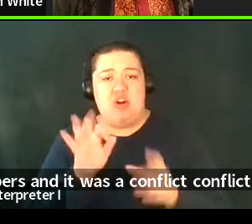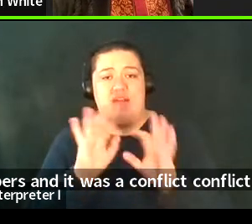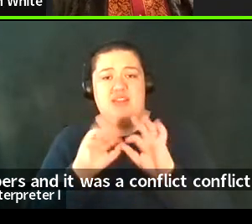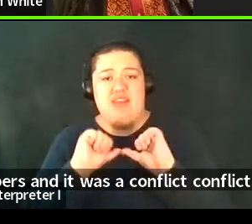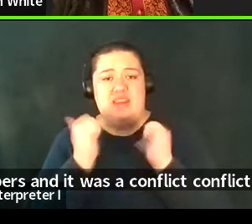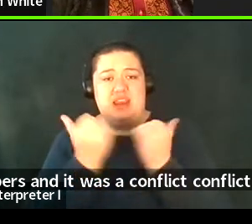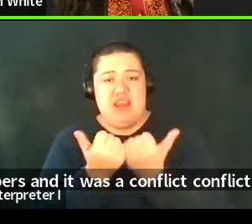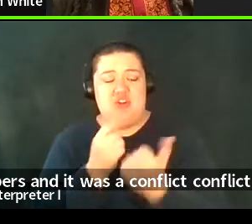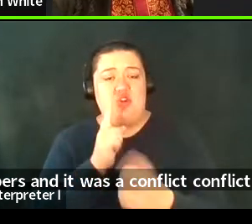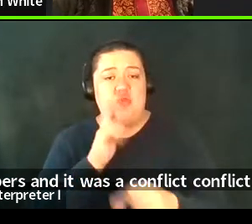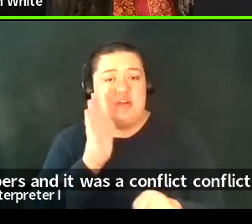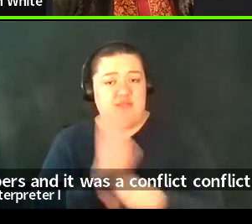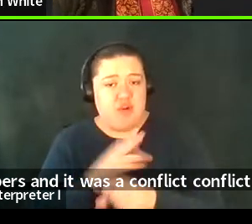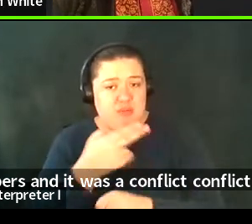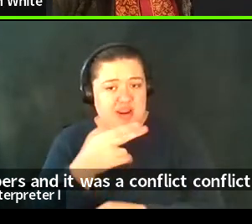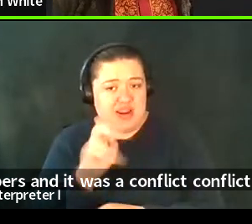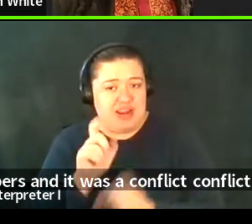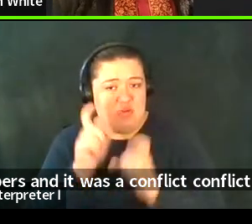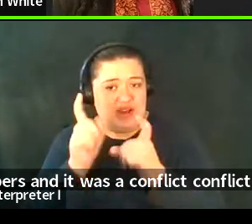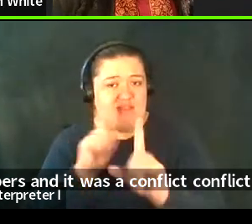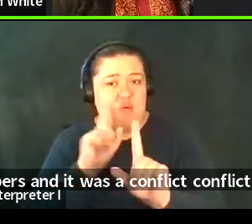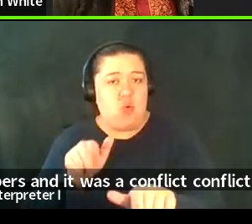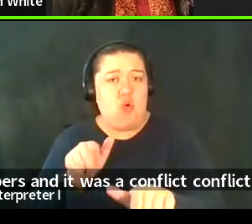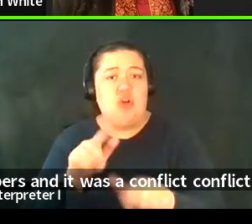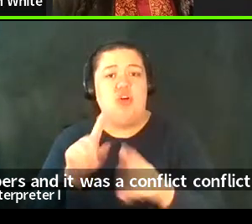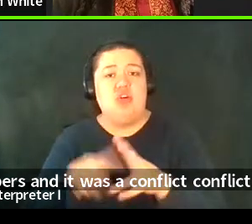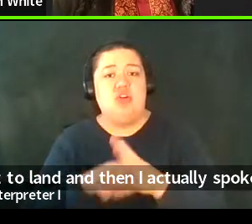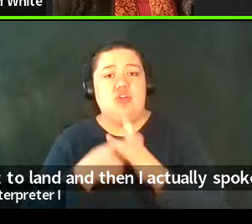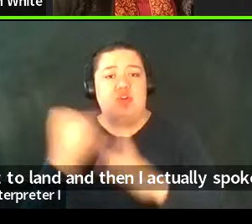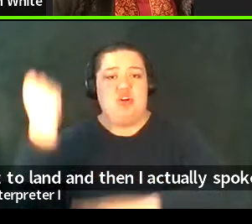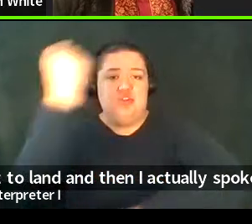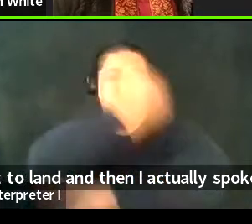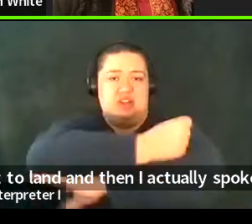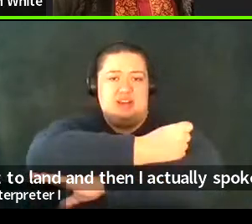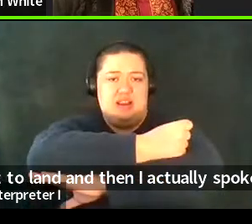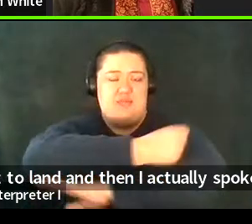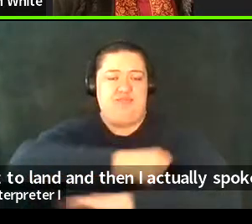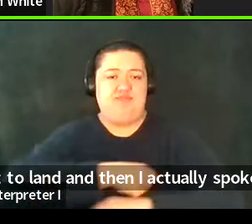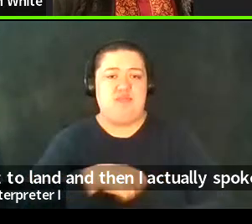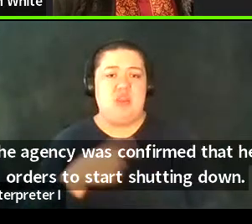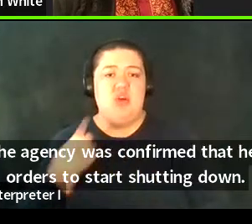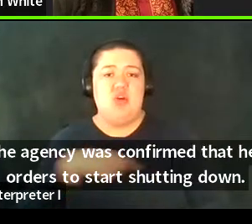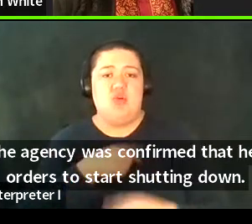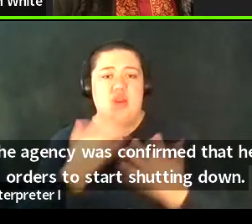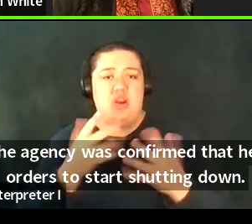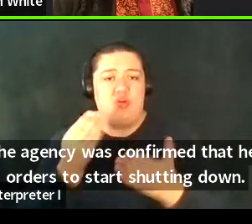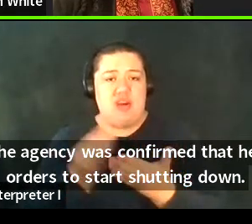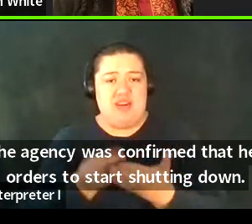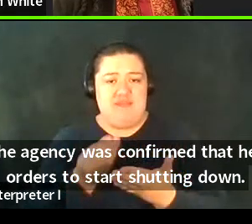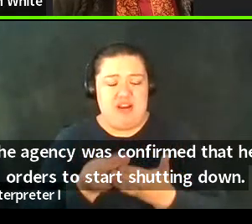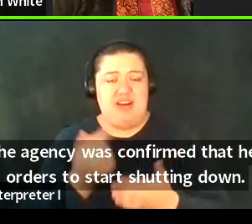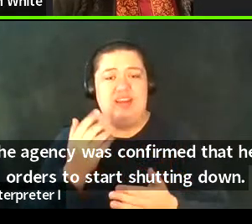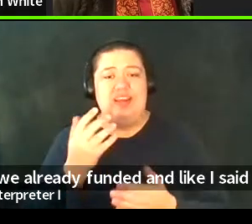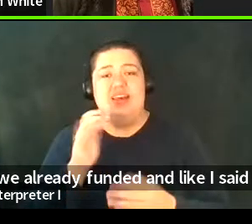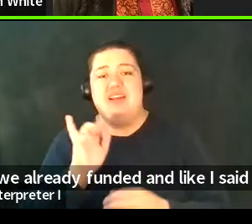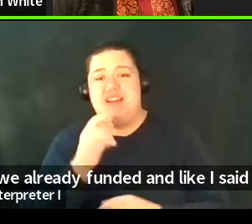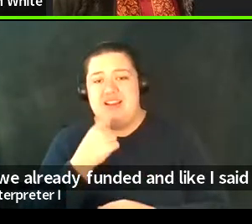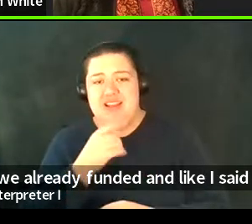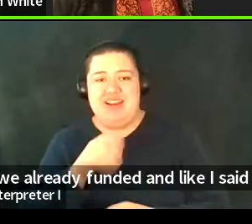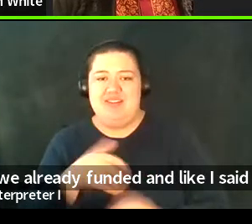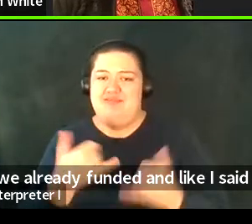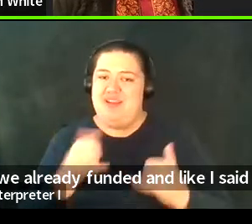which confirmed that he was giving orders to start shutting down, which we already funded. And like I said, this is not the